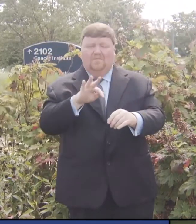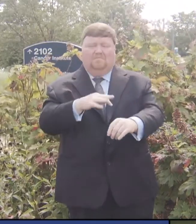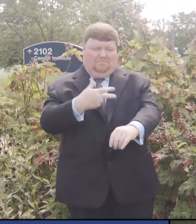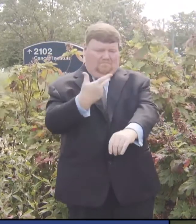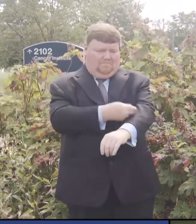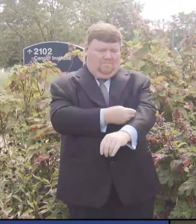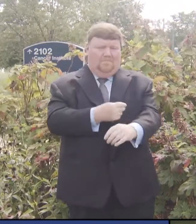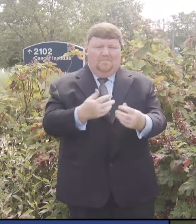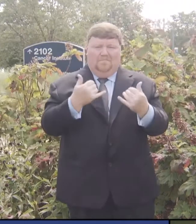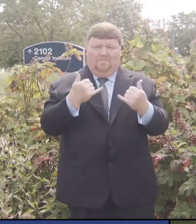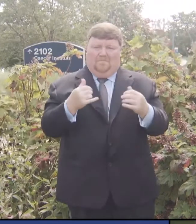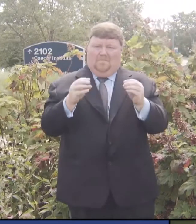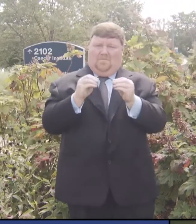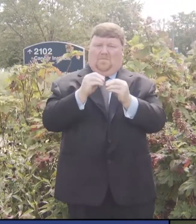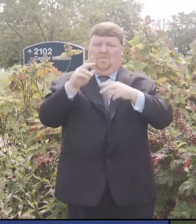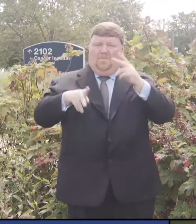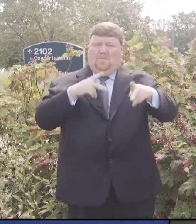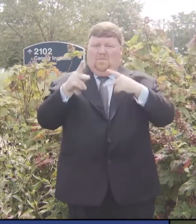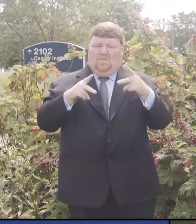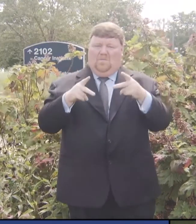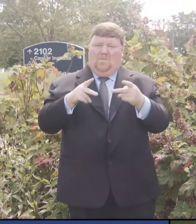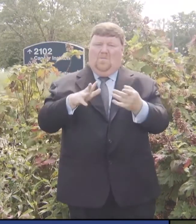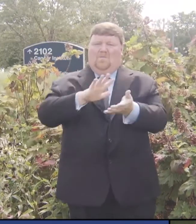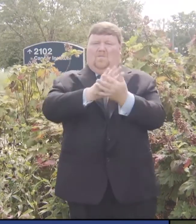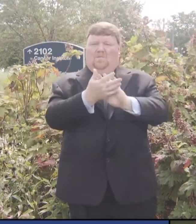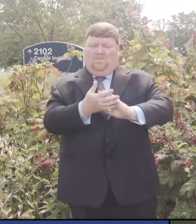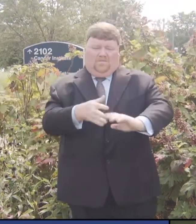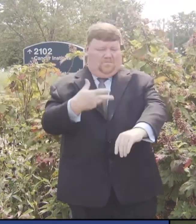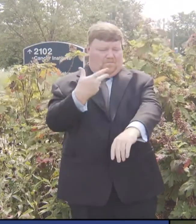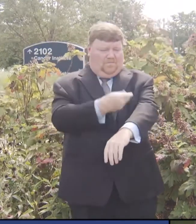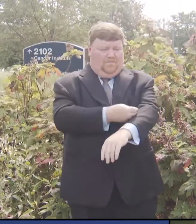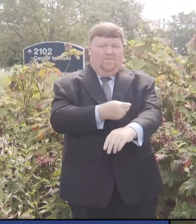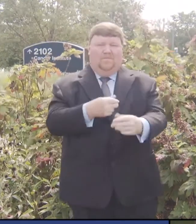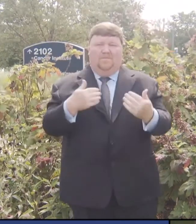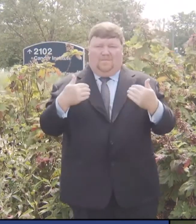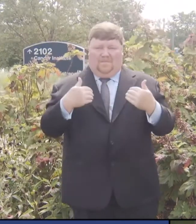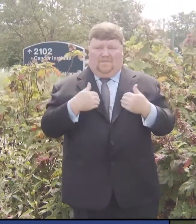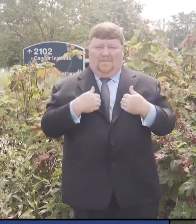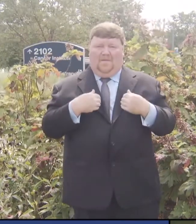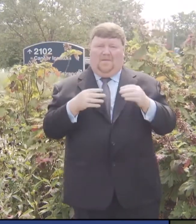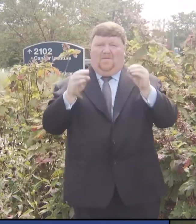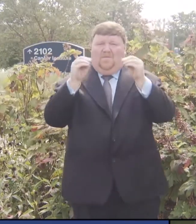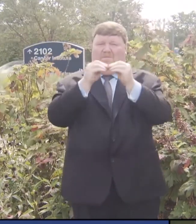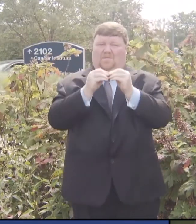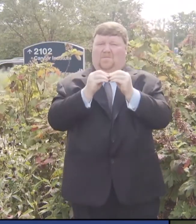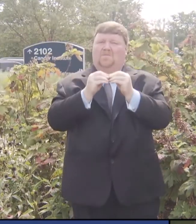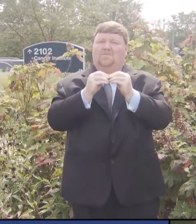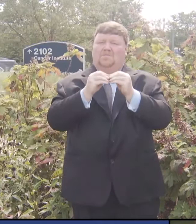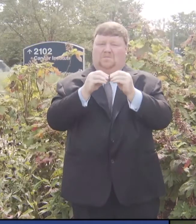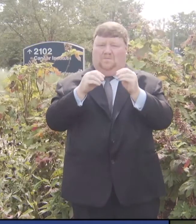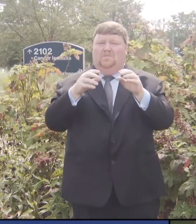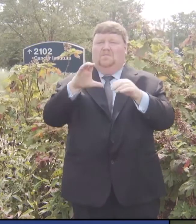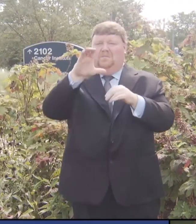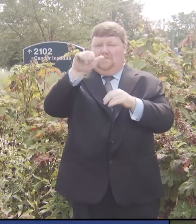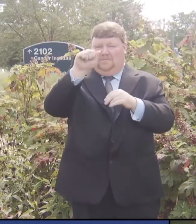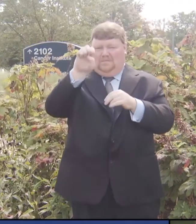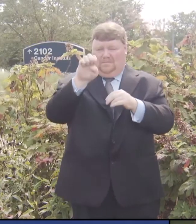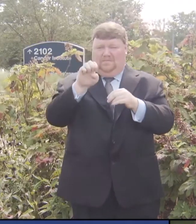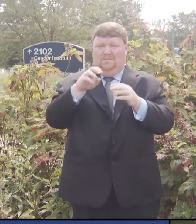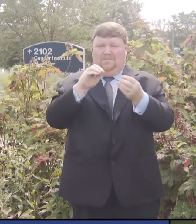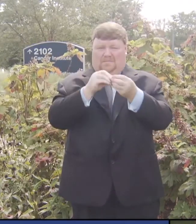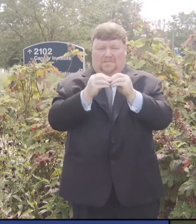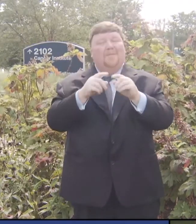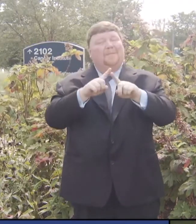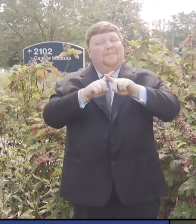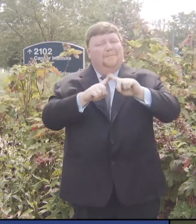gains a higher percentage of vaccinated individuals, there may be an increasing number of post-vaccination cases, but